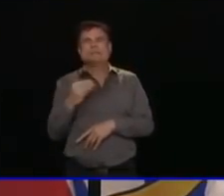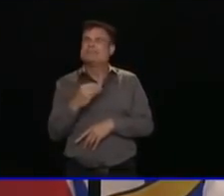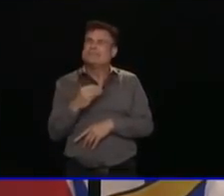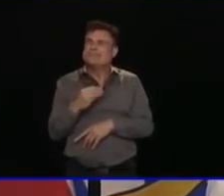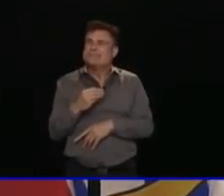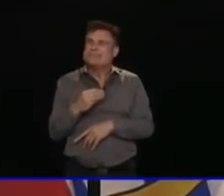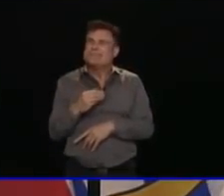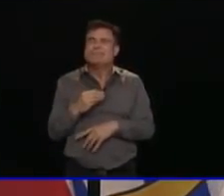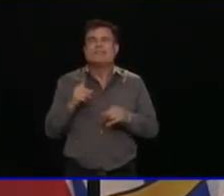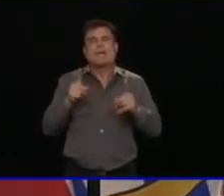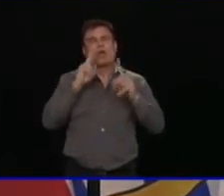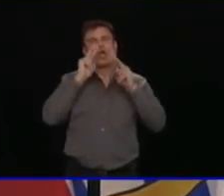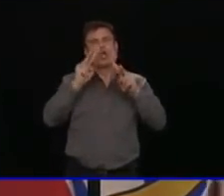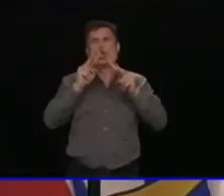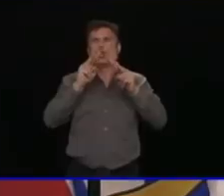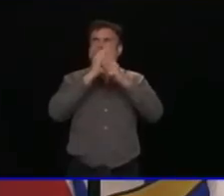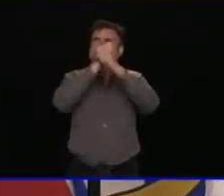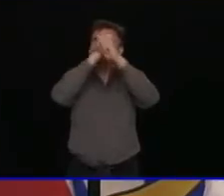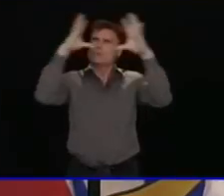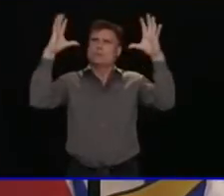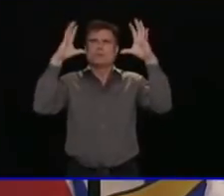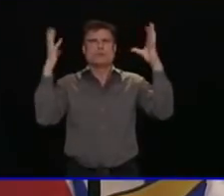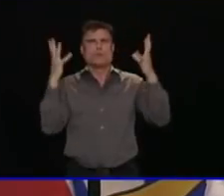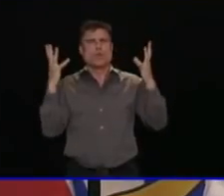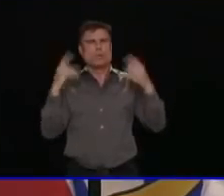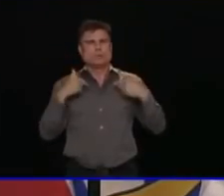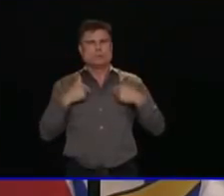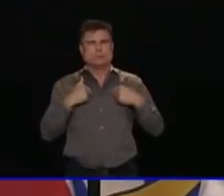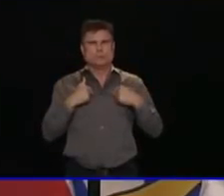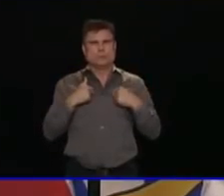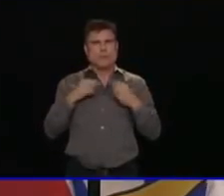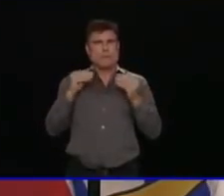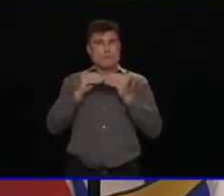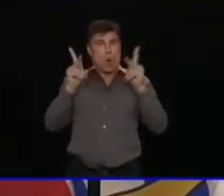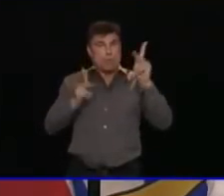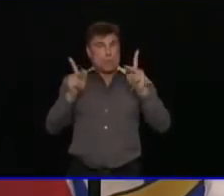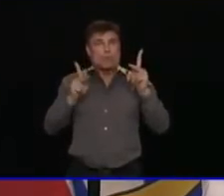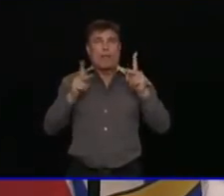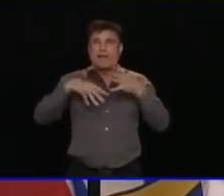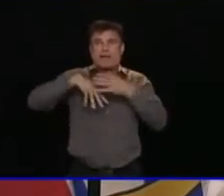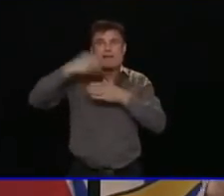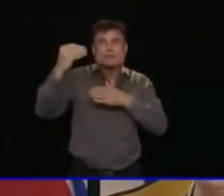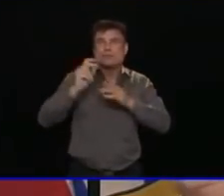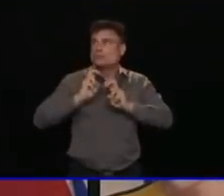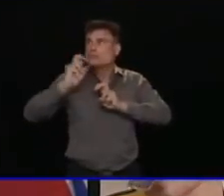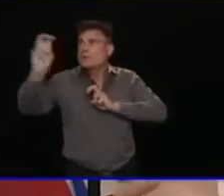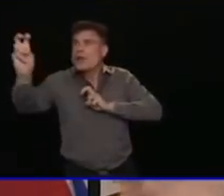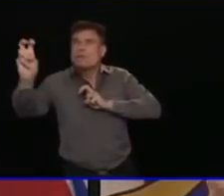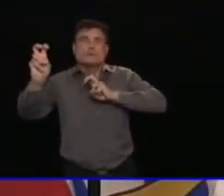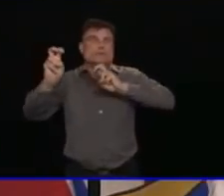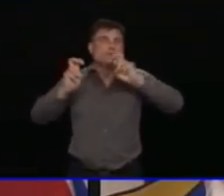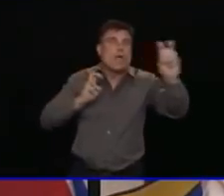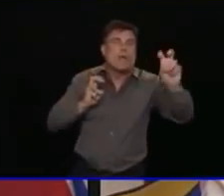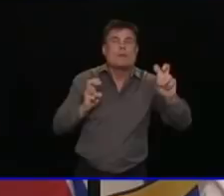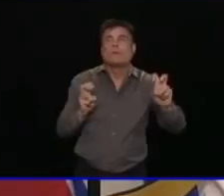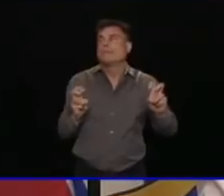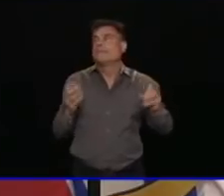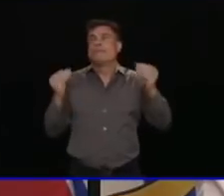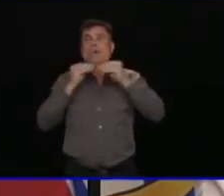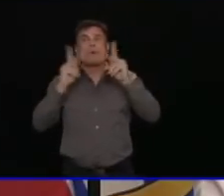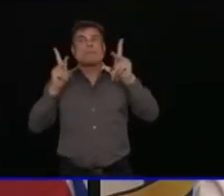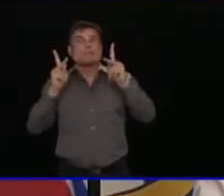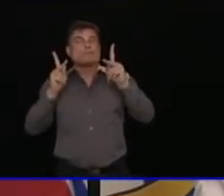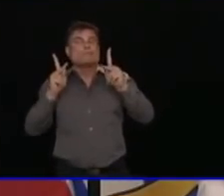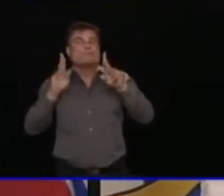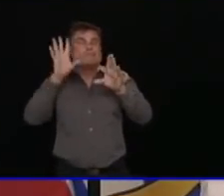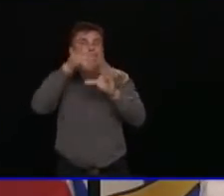as well, and we need to find the balance in doing that. Things like sports leagues and summer camps for kids are